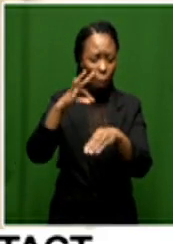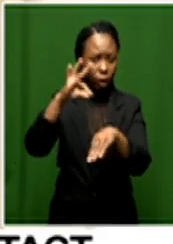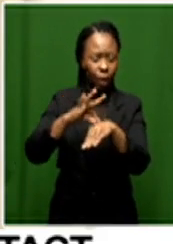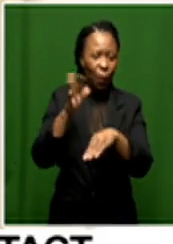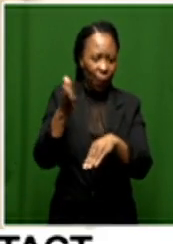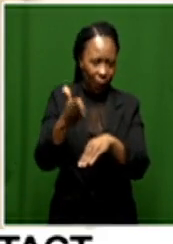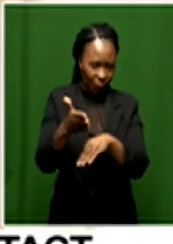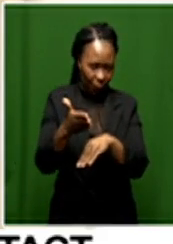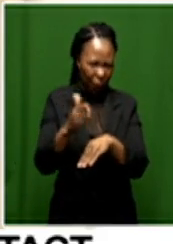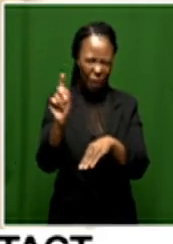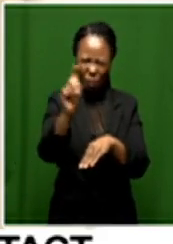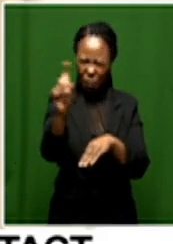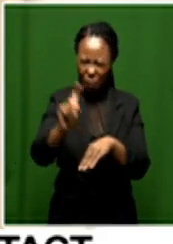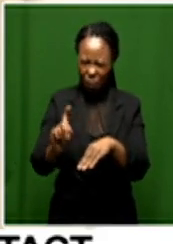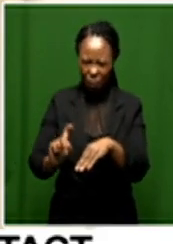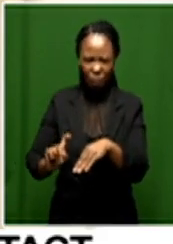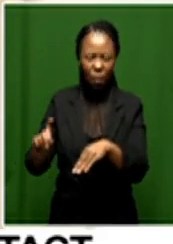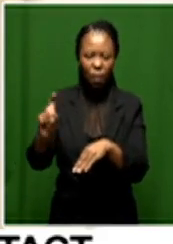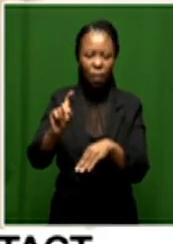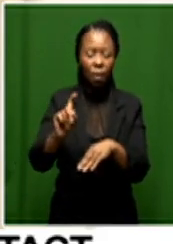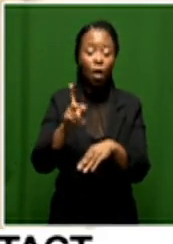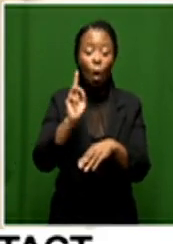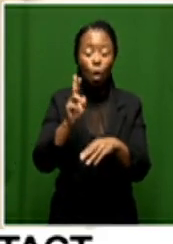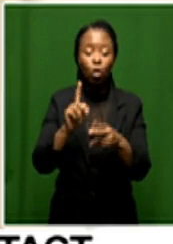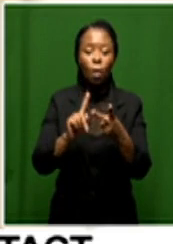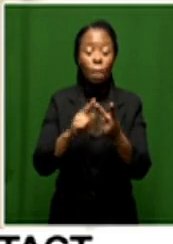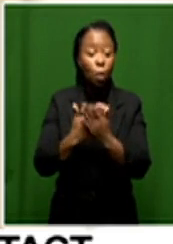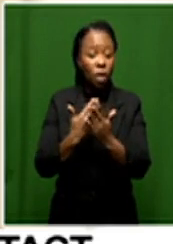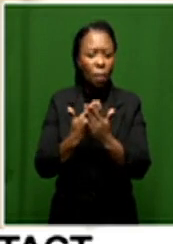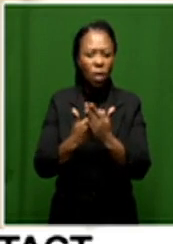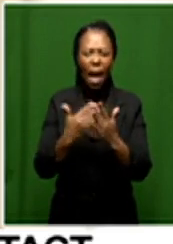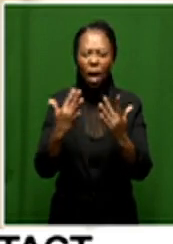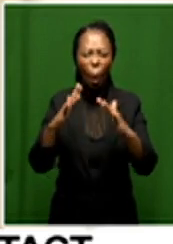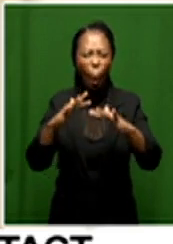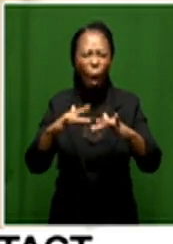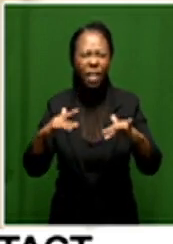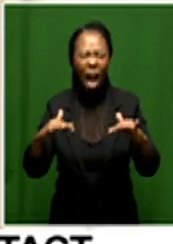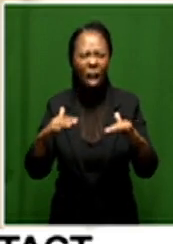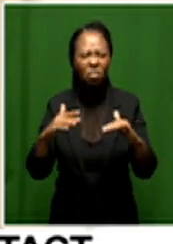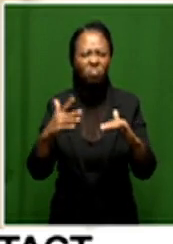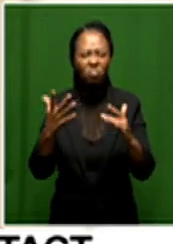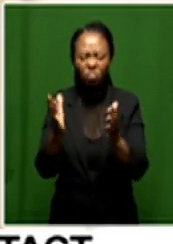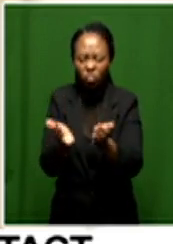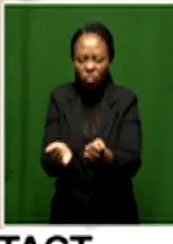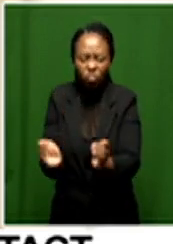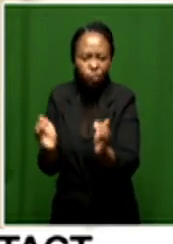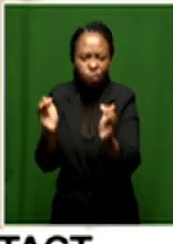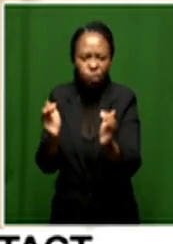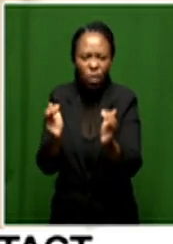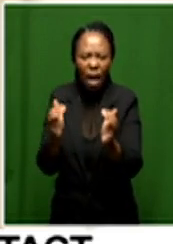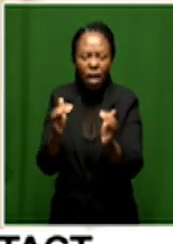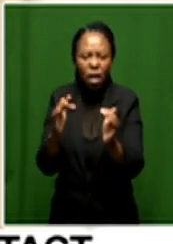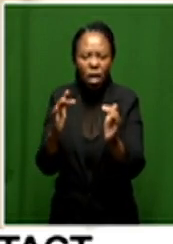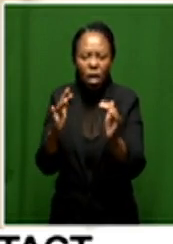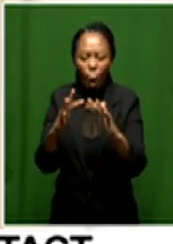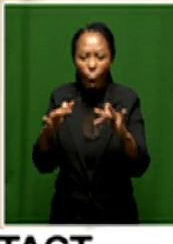mosquitoes, and if at all possible, remove any water, artificial water ponds, like water